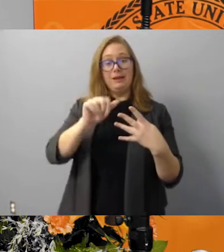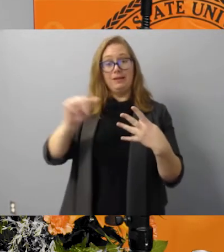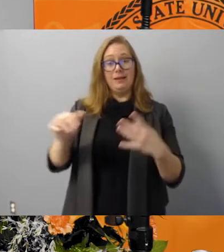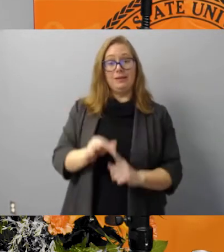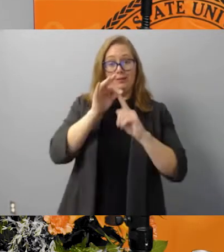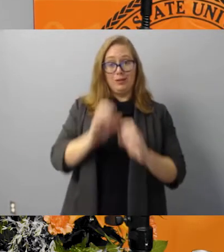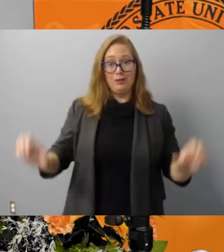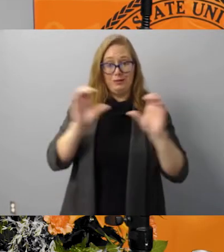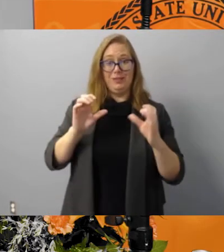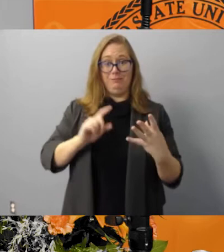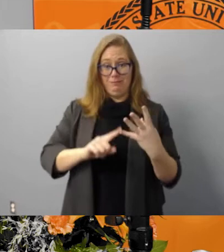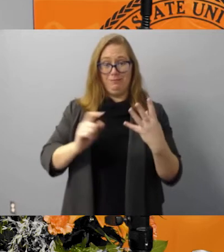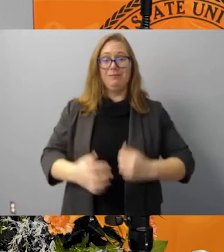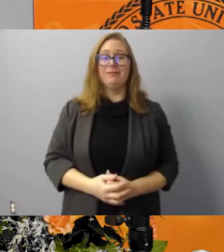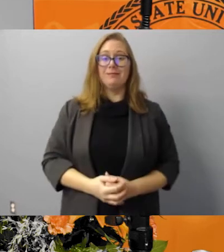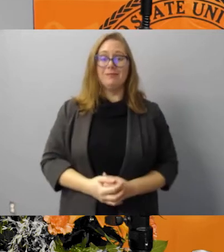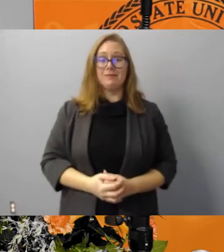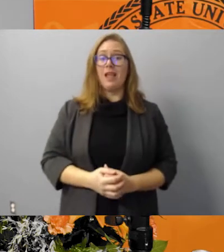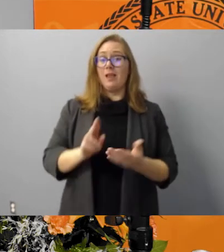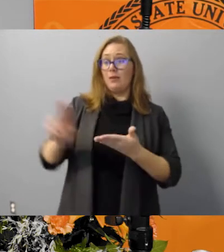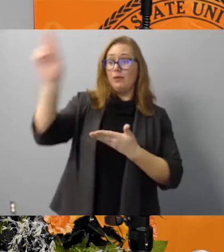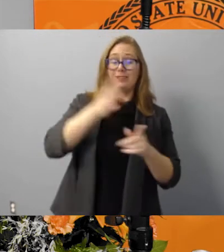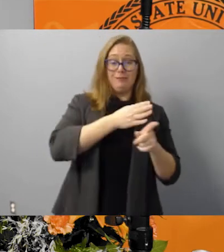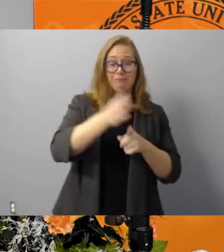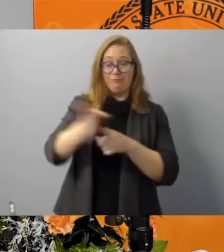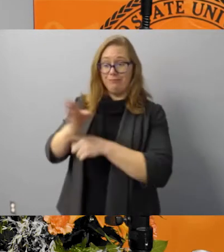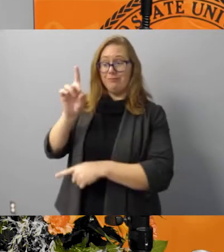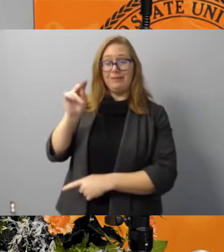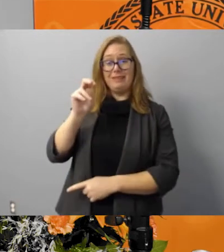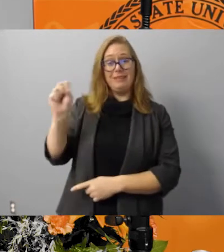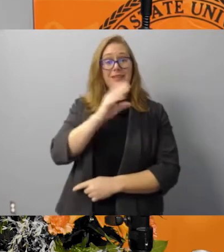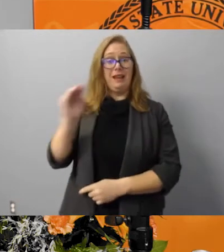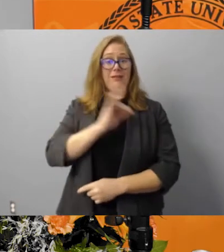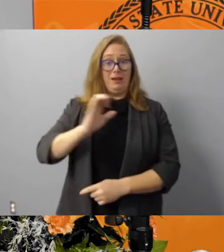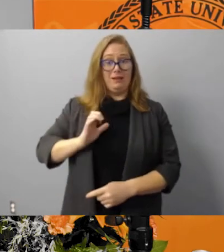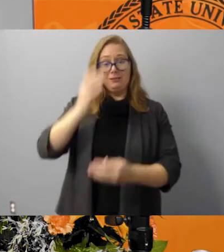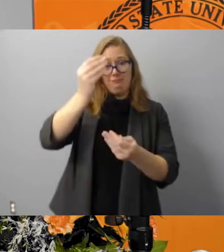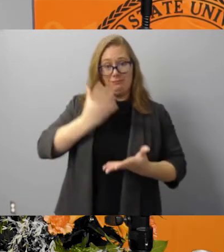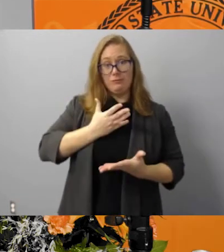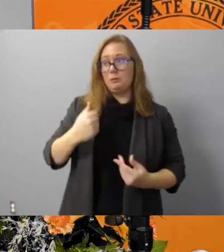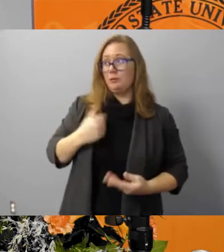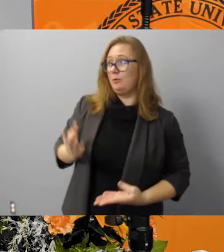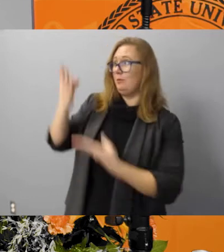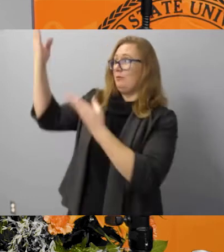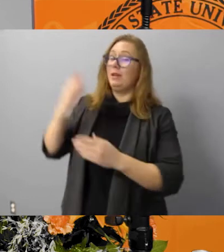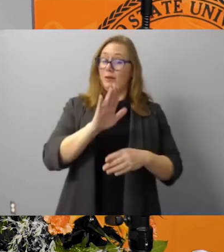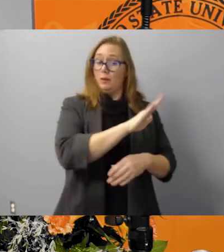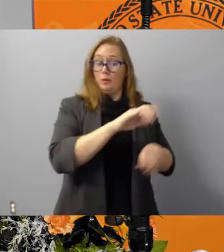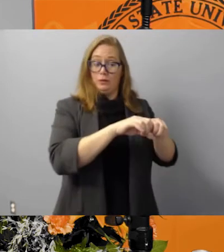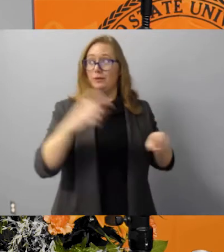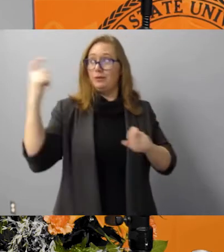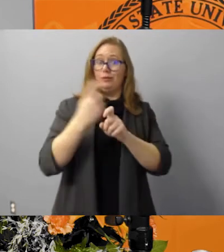bachelor's degree, associate degree, and certificates. Upon the recommendations of the deans of the colleges and